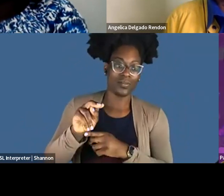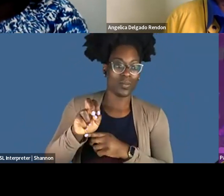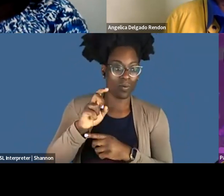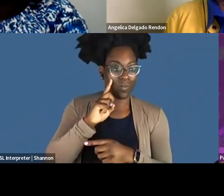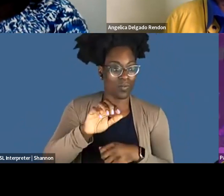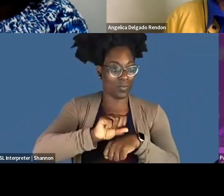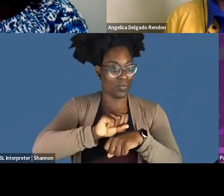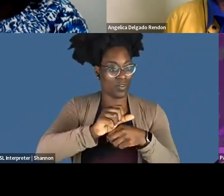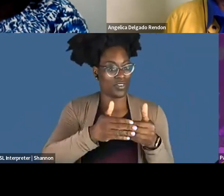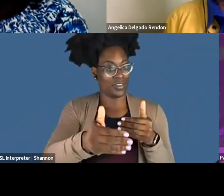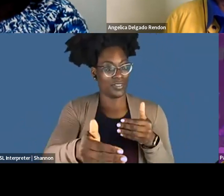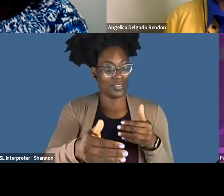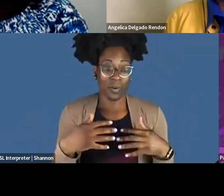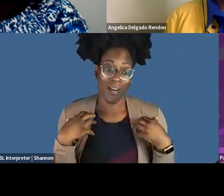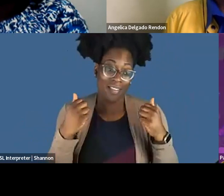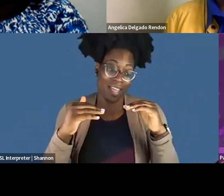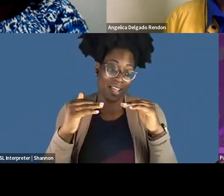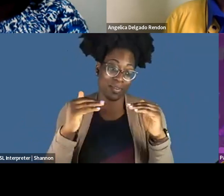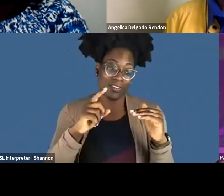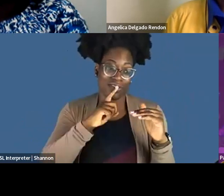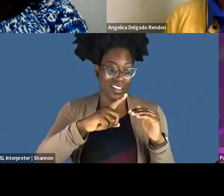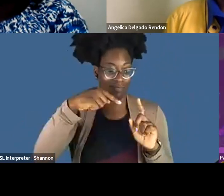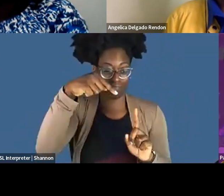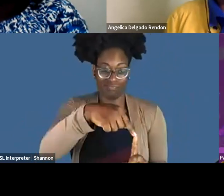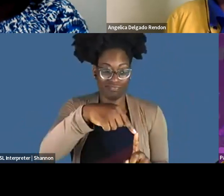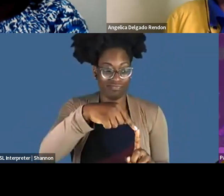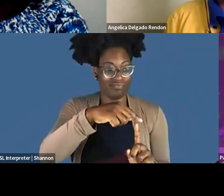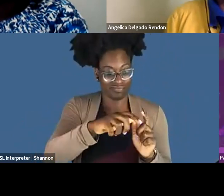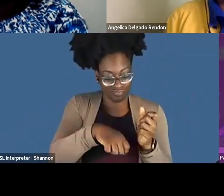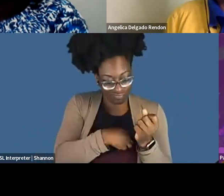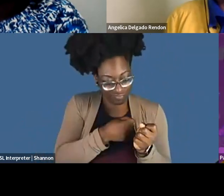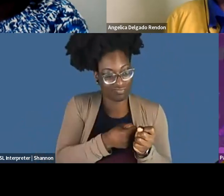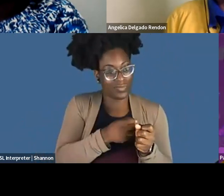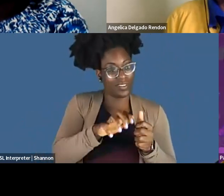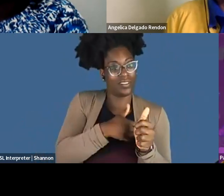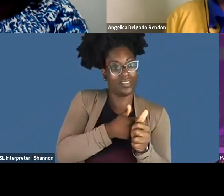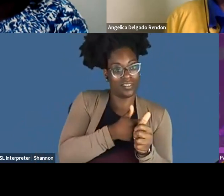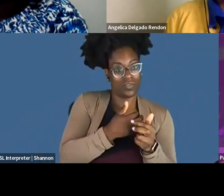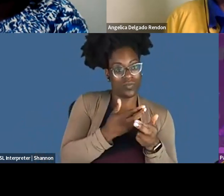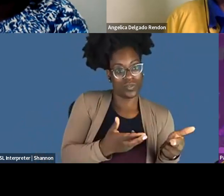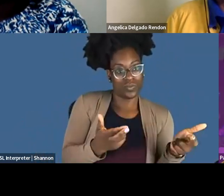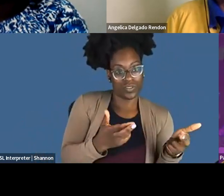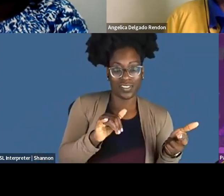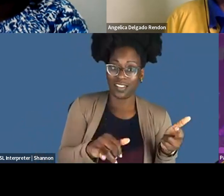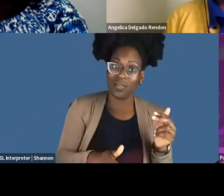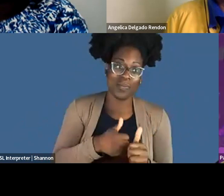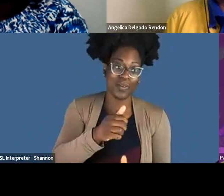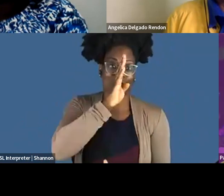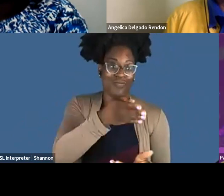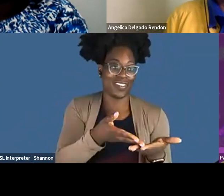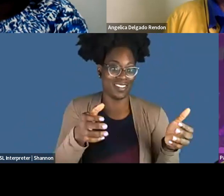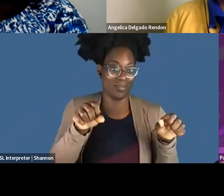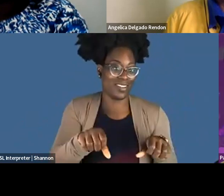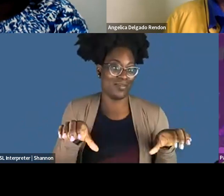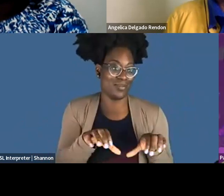about resources. So it's probably the most direct thing that you can do in a partnership or in